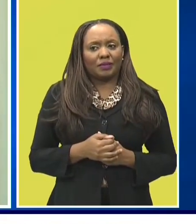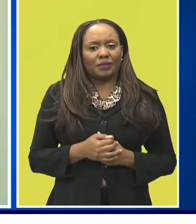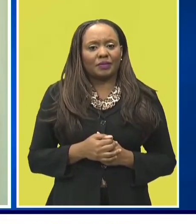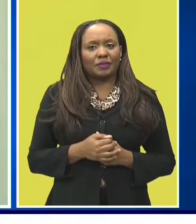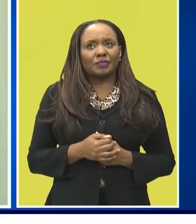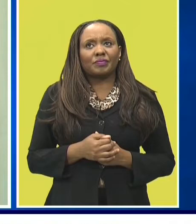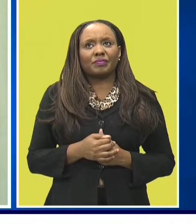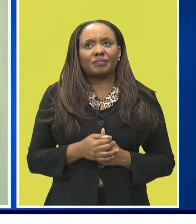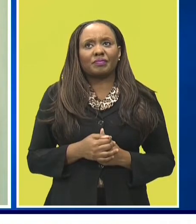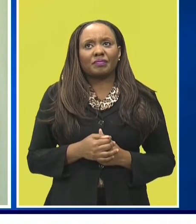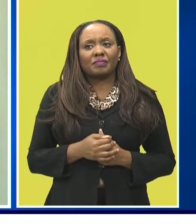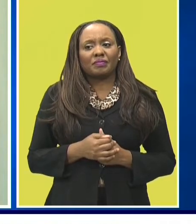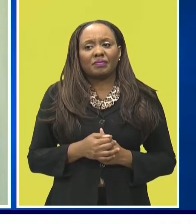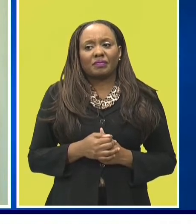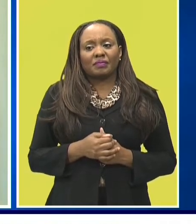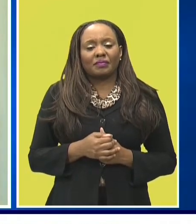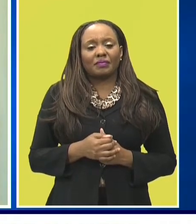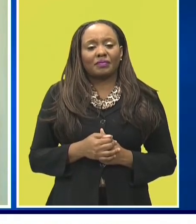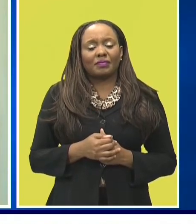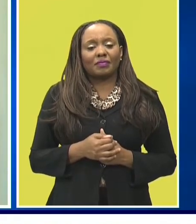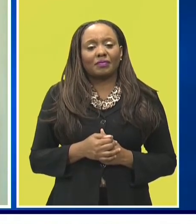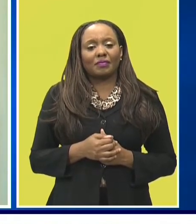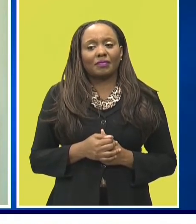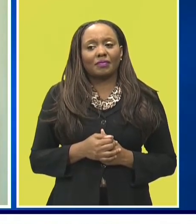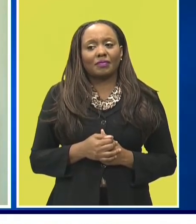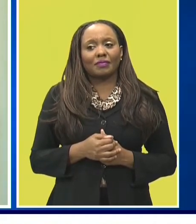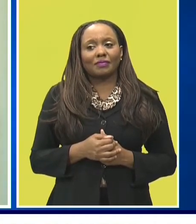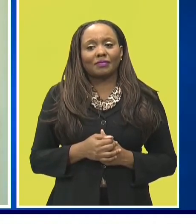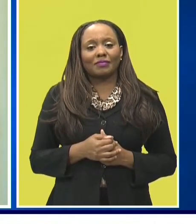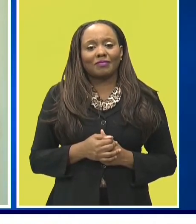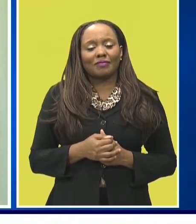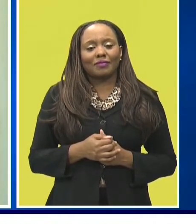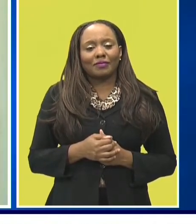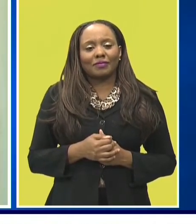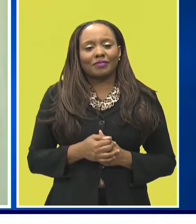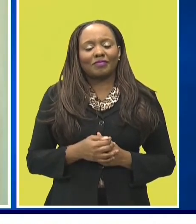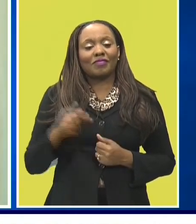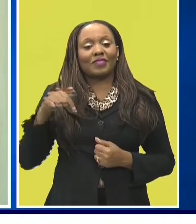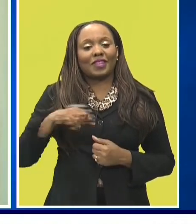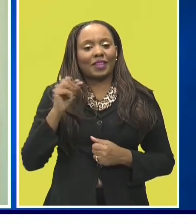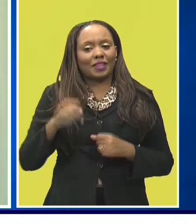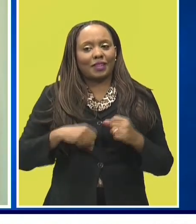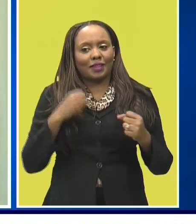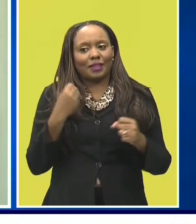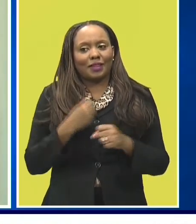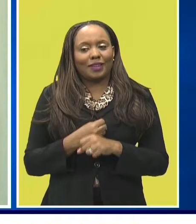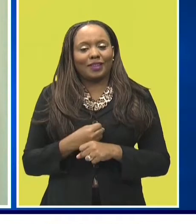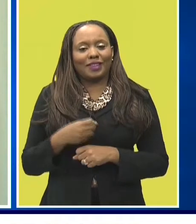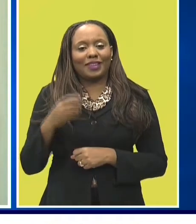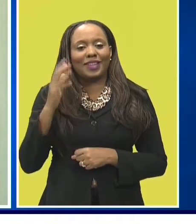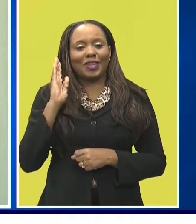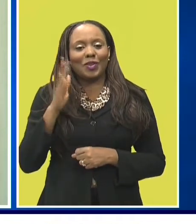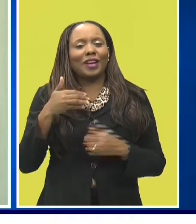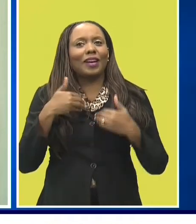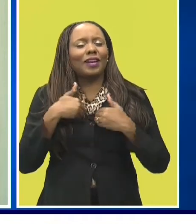be also putting a local ham, a locally produced ham, but the local